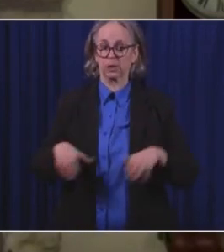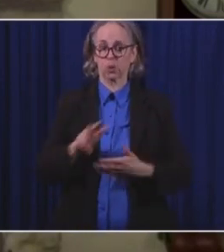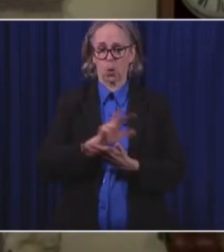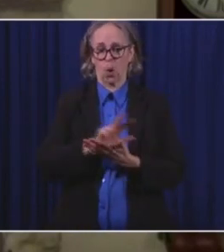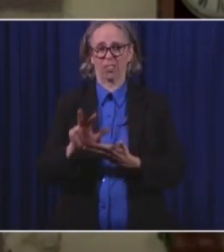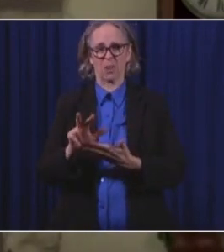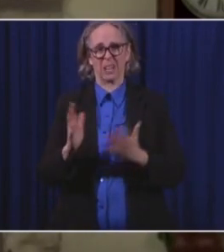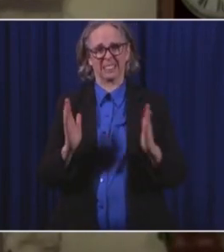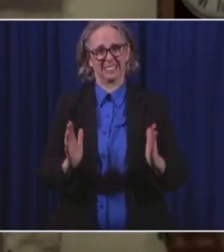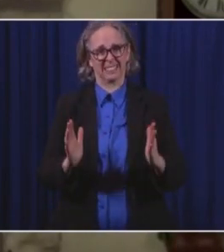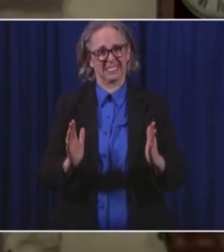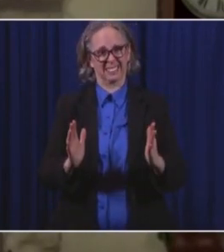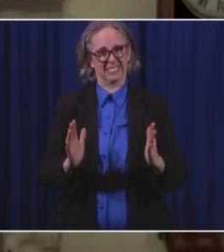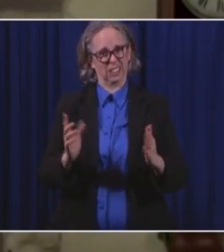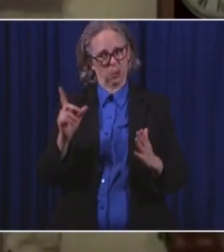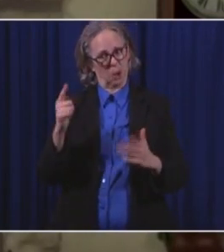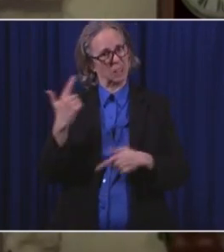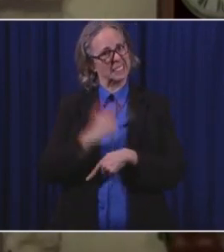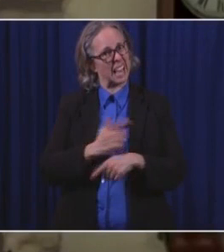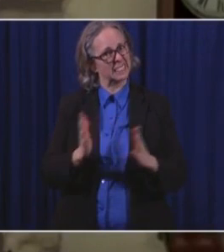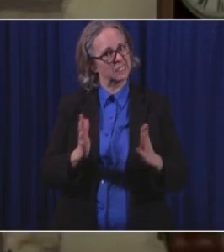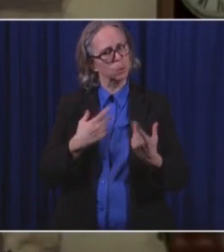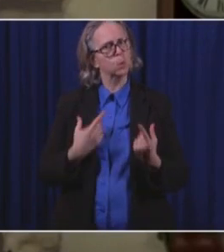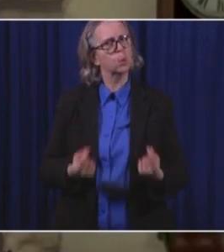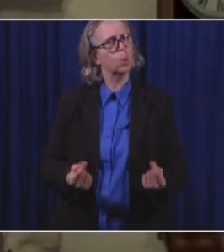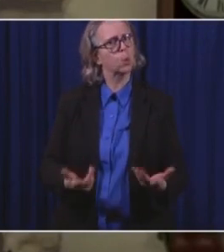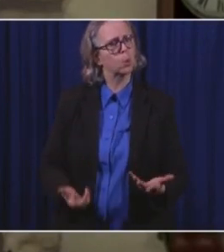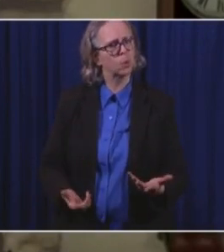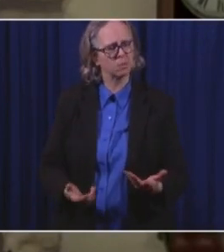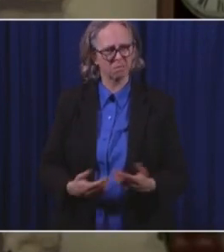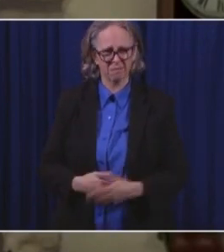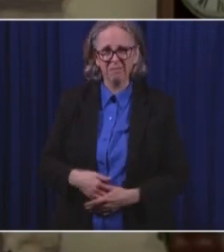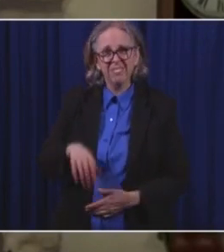high rates and we continue to see our hospitals fill up,